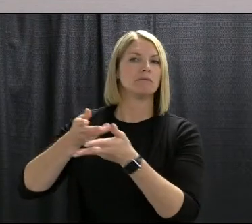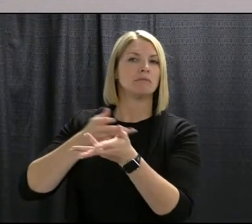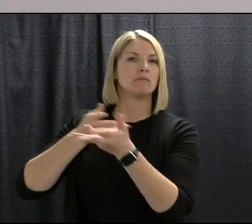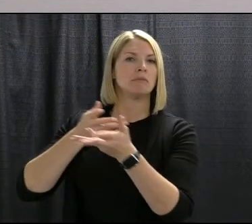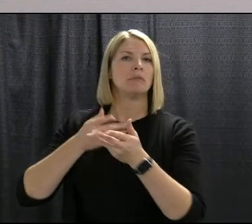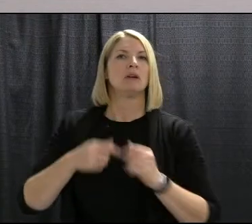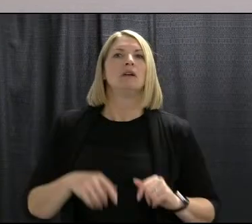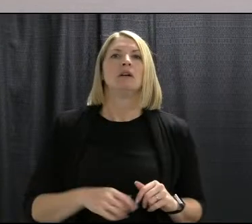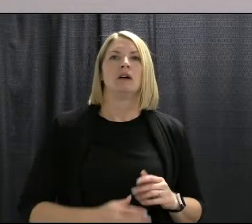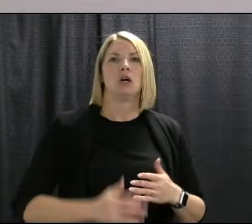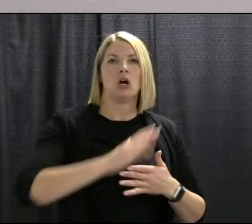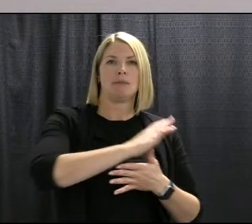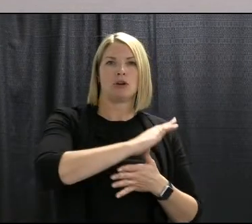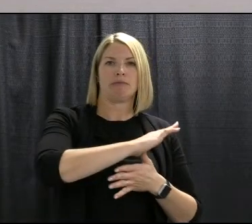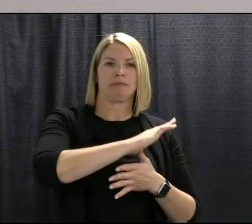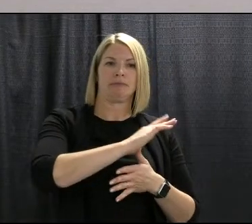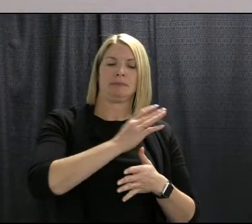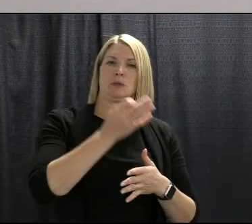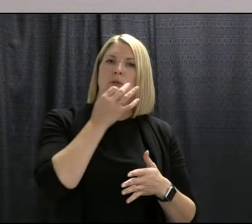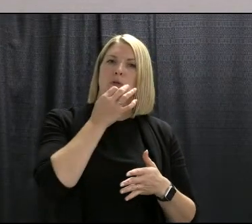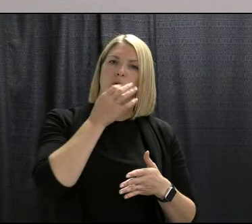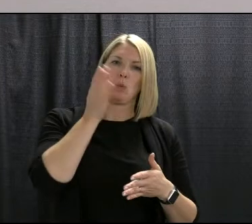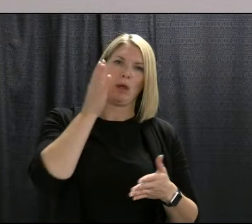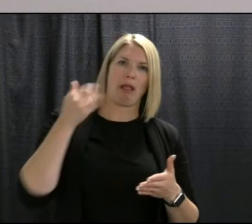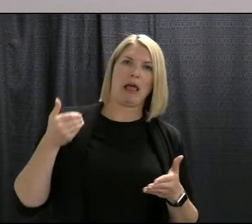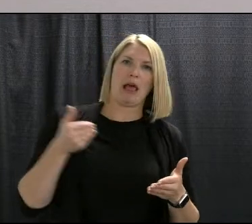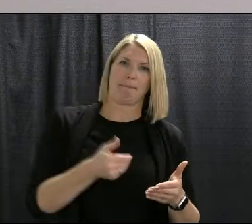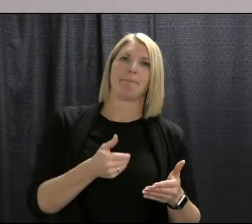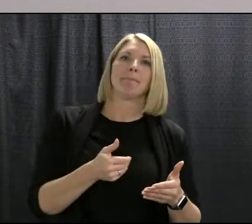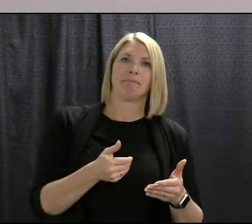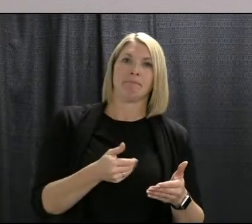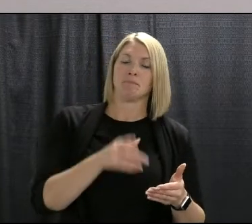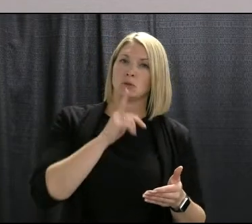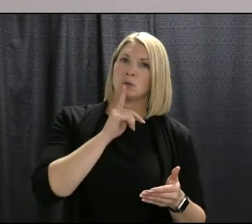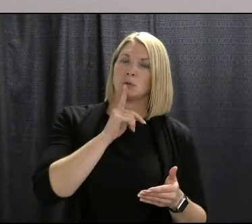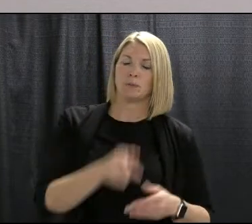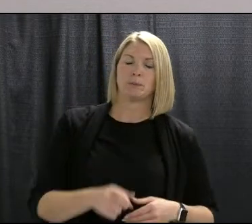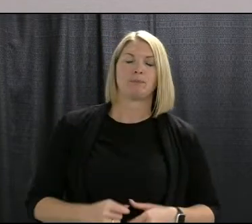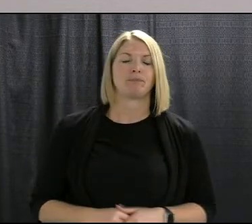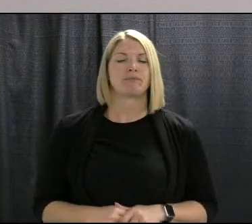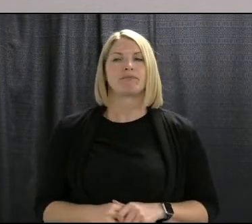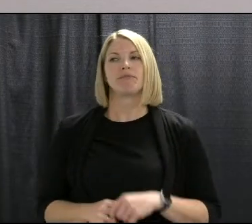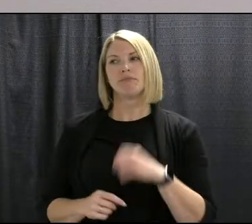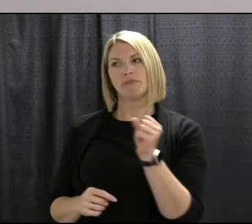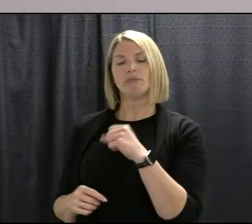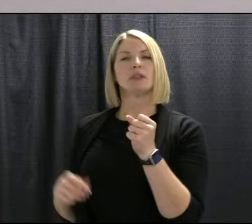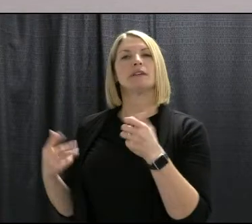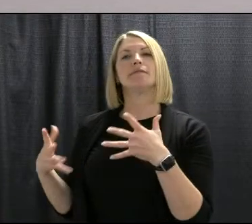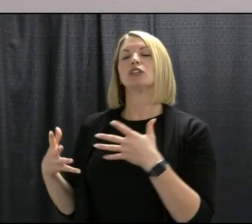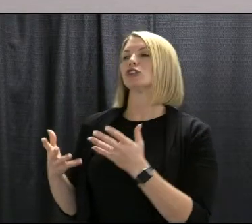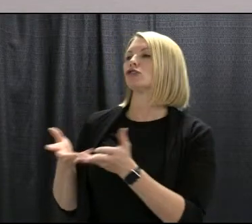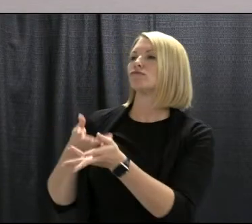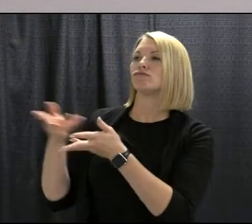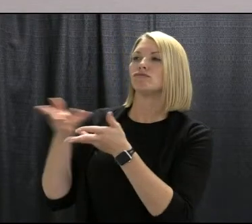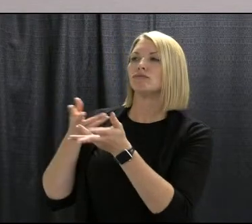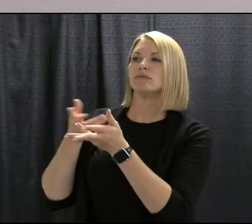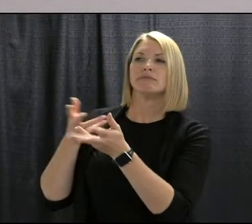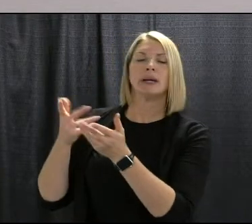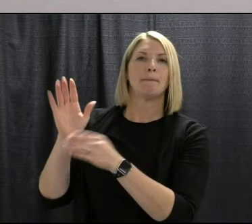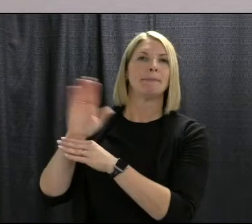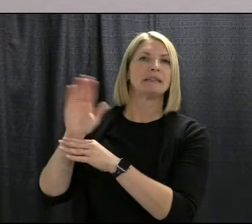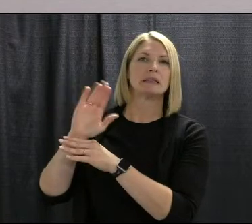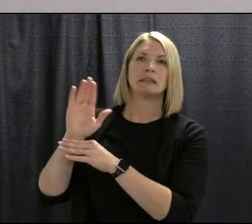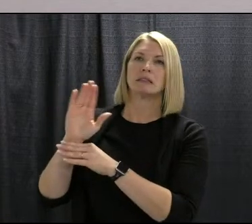happening, it's a priority for the very near future. Absolutely. I mean, we've already talked to the key stakeholders from the business side, and